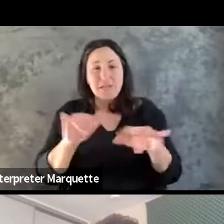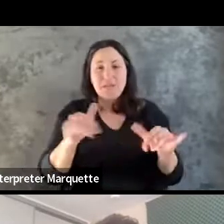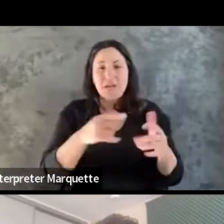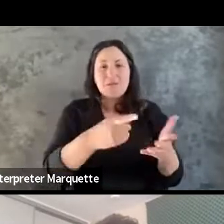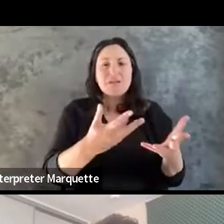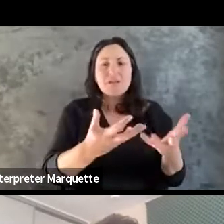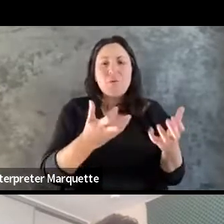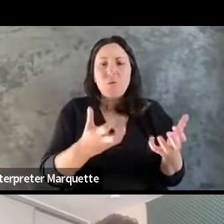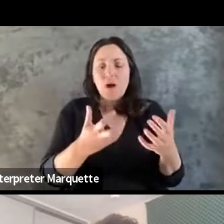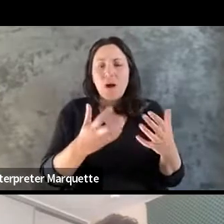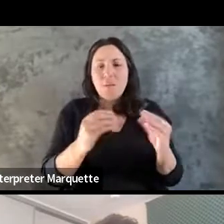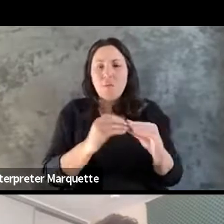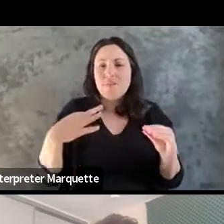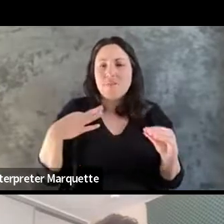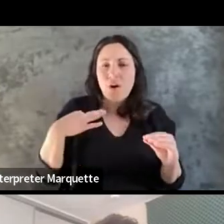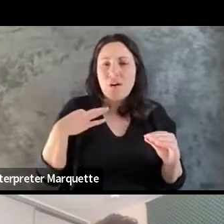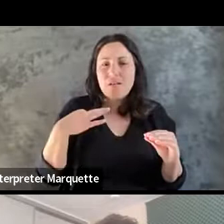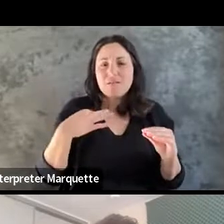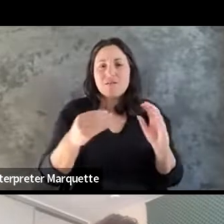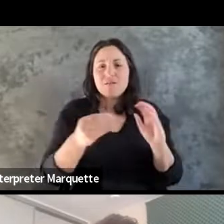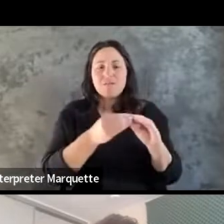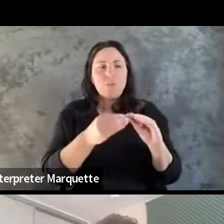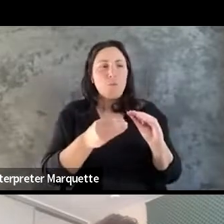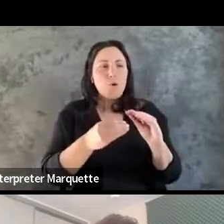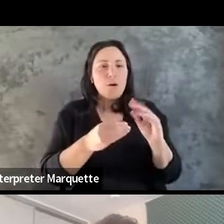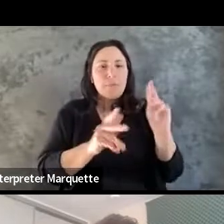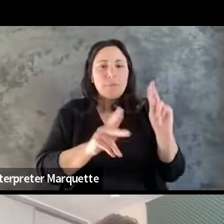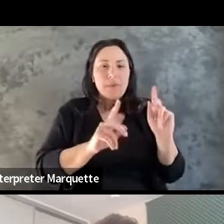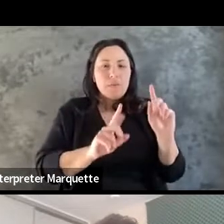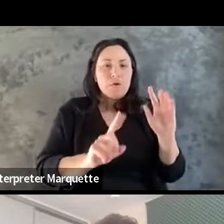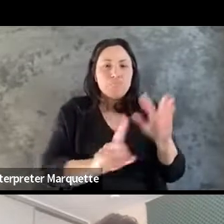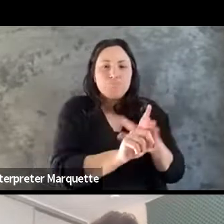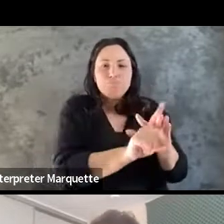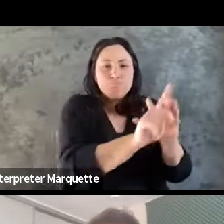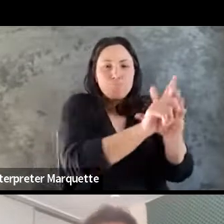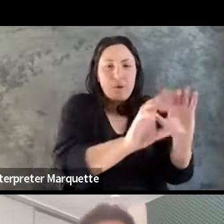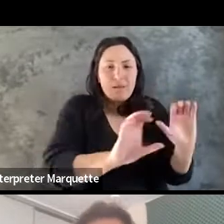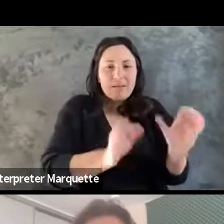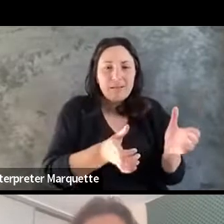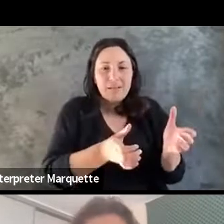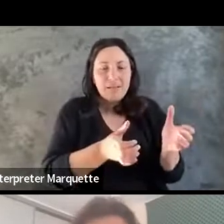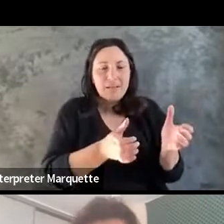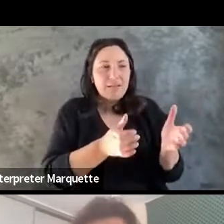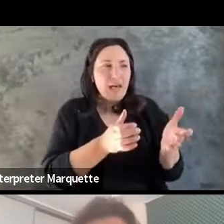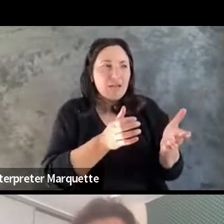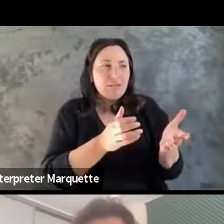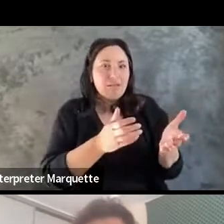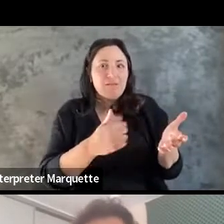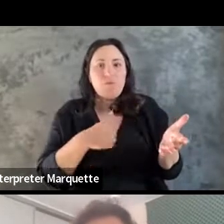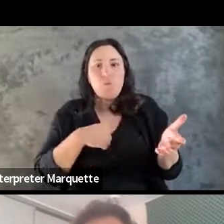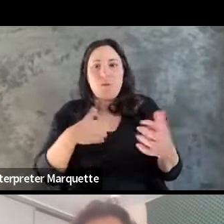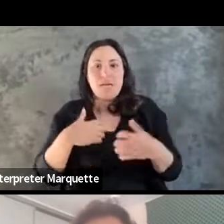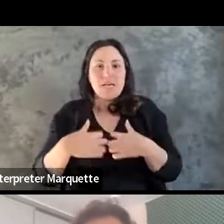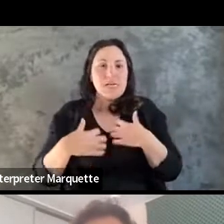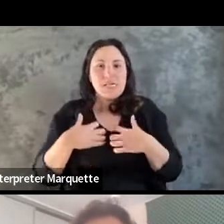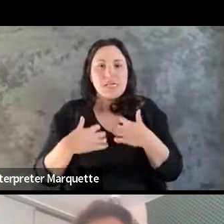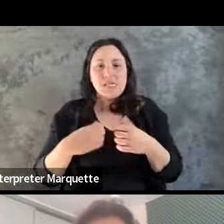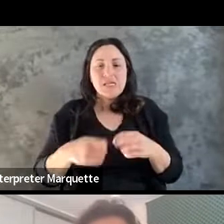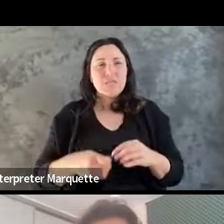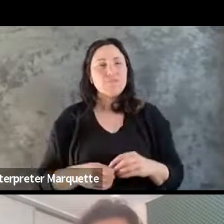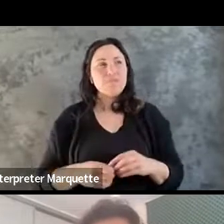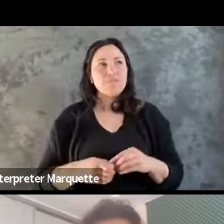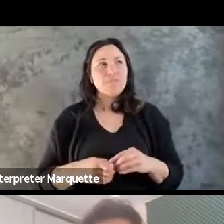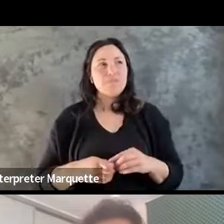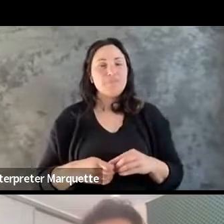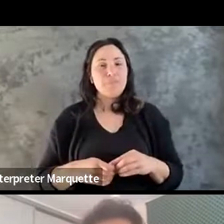more volunteers, more presence on campus, et cetera. And so we're wrestling with that internally, right? We know what parts of the